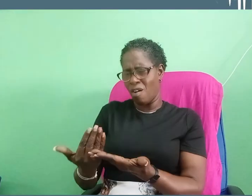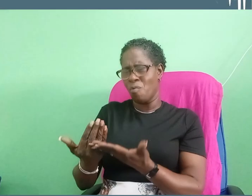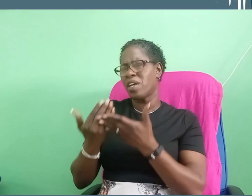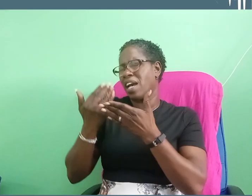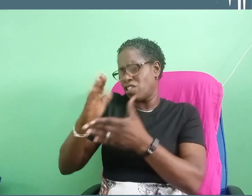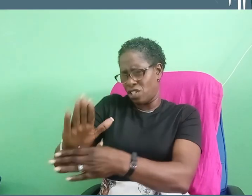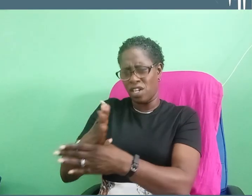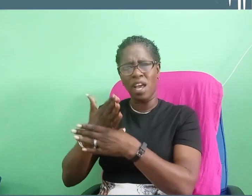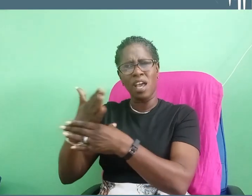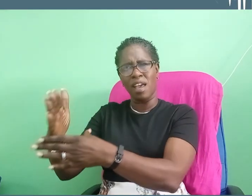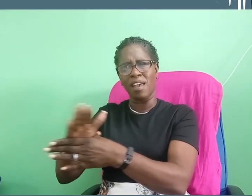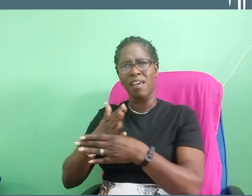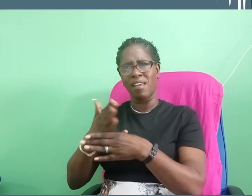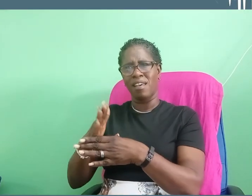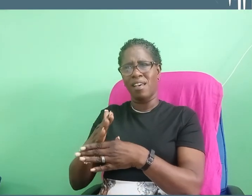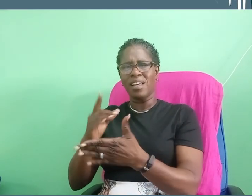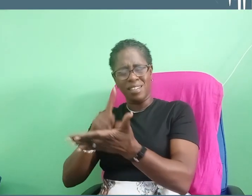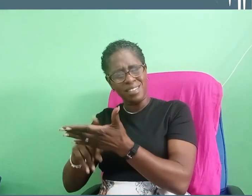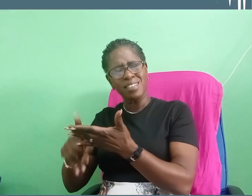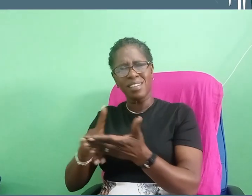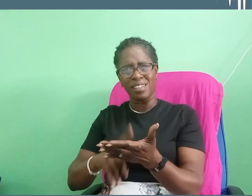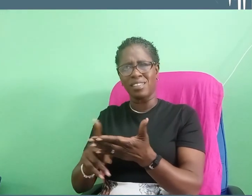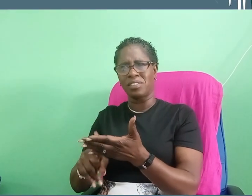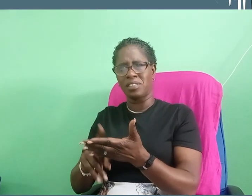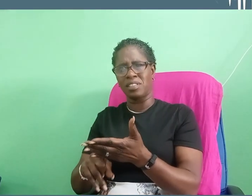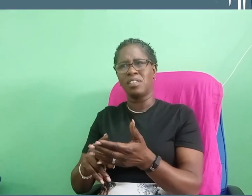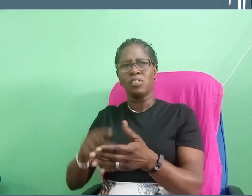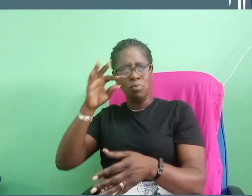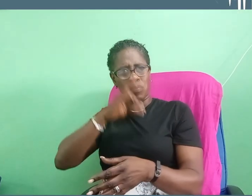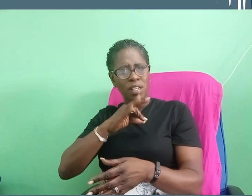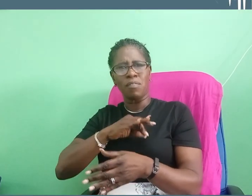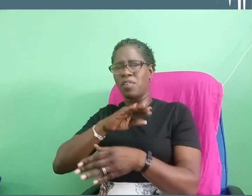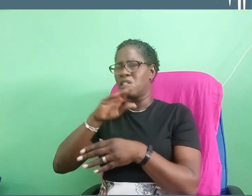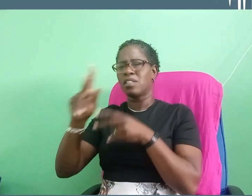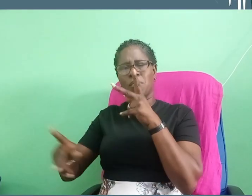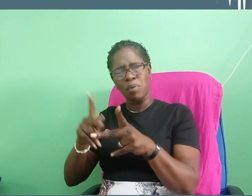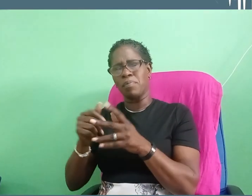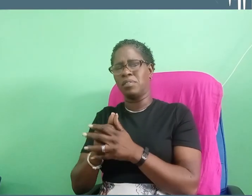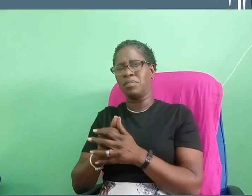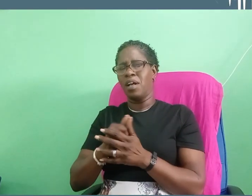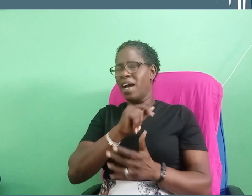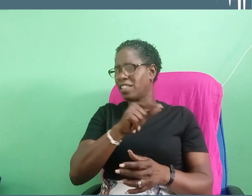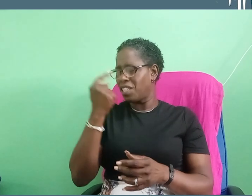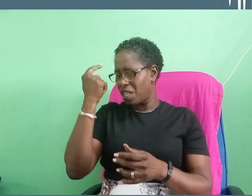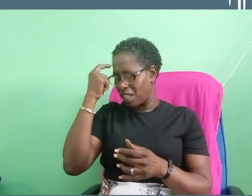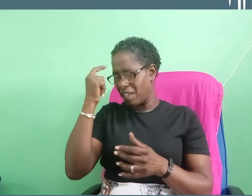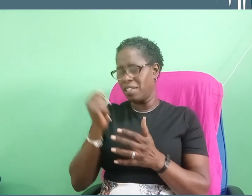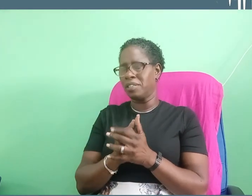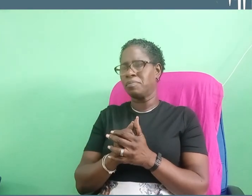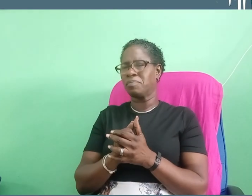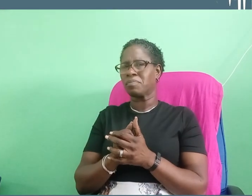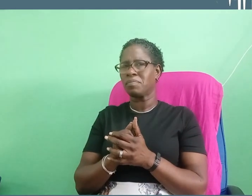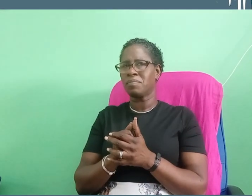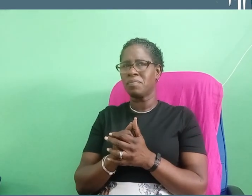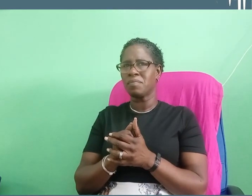we're seeing and start that conversation so that it's mutually beneficial. And then I think kind of like I don't remember if